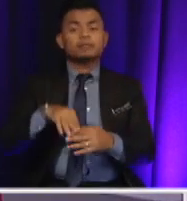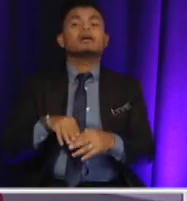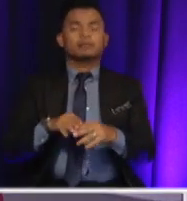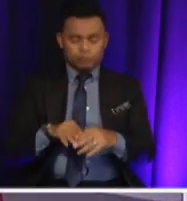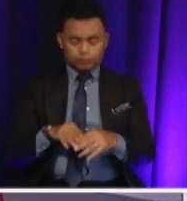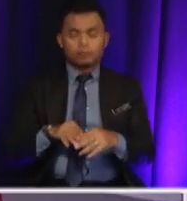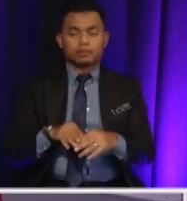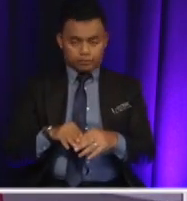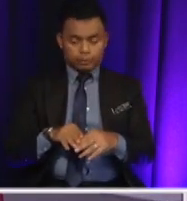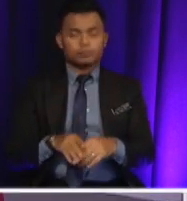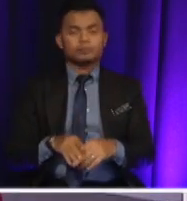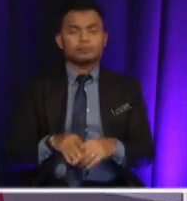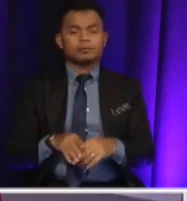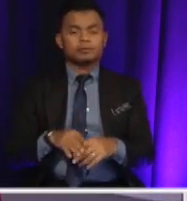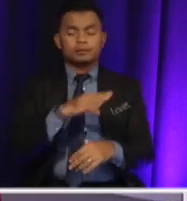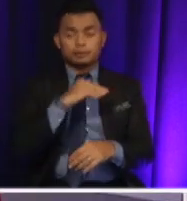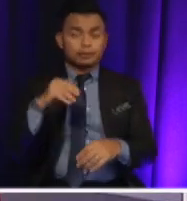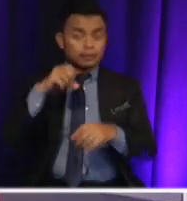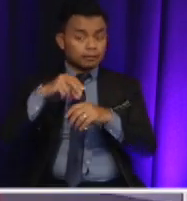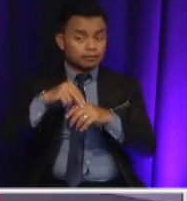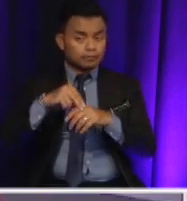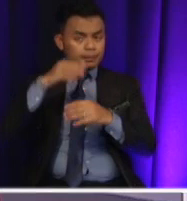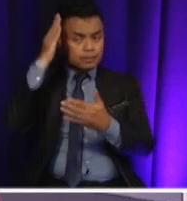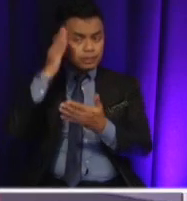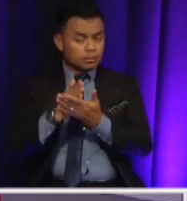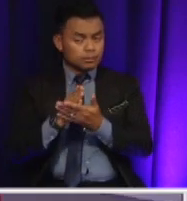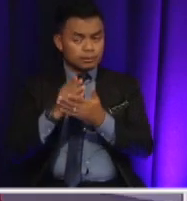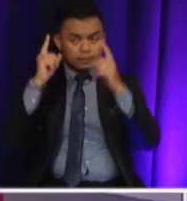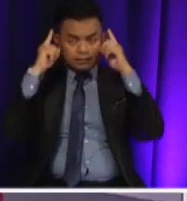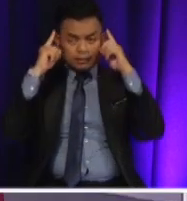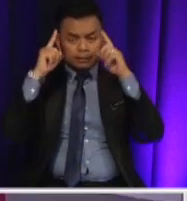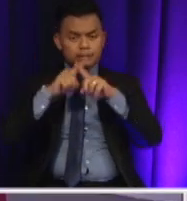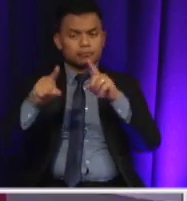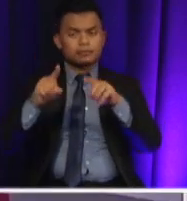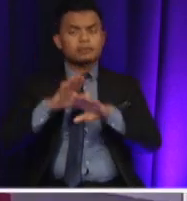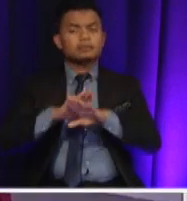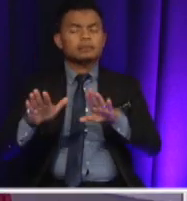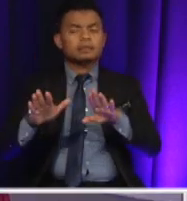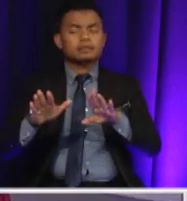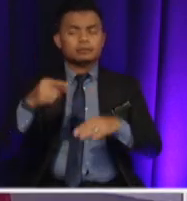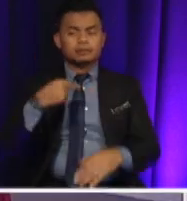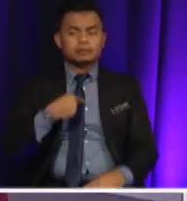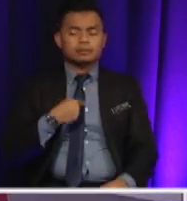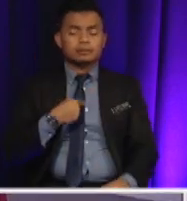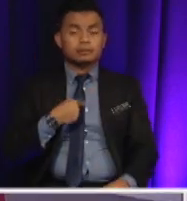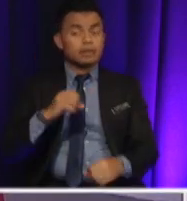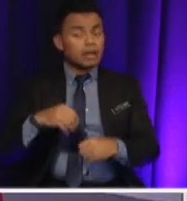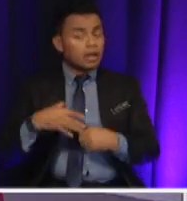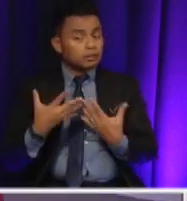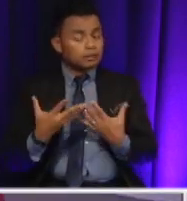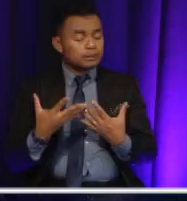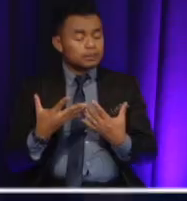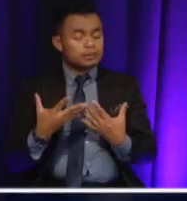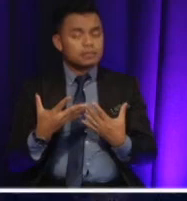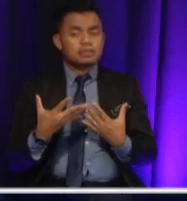but the advice just gets stuck here, but it doesn't get to here, All right. how do you think I will feel? Sad. Yes, sad, Not of